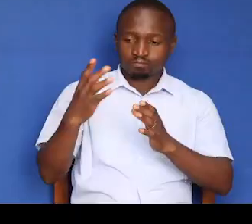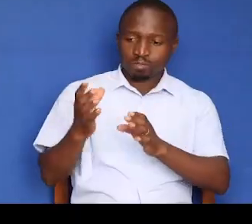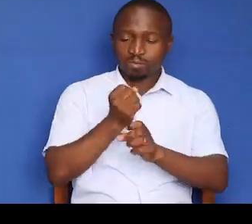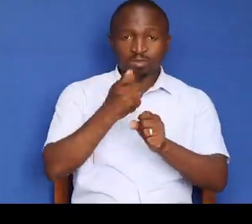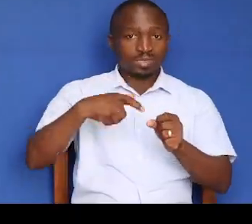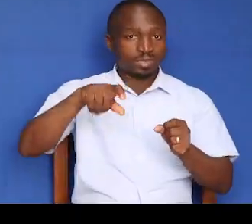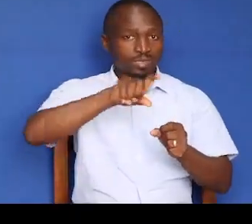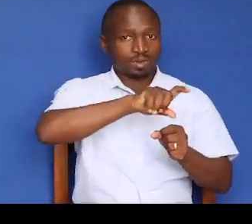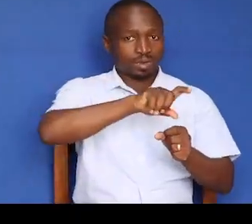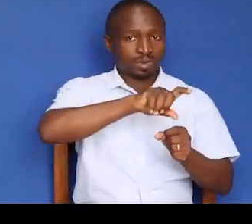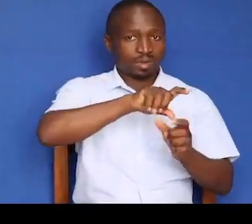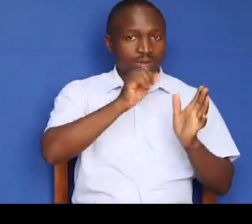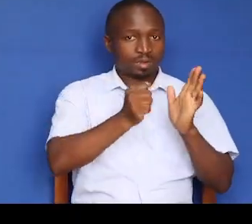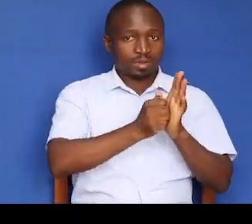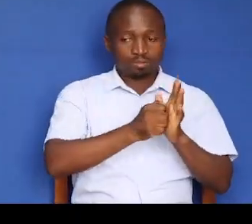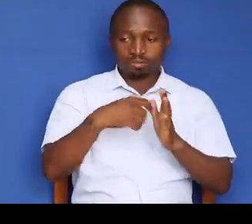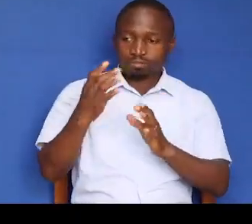how marginal revenue is computed?